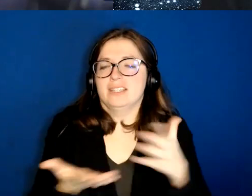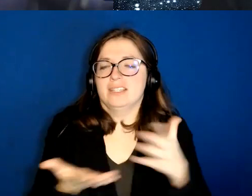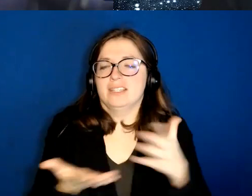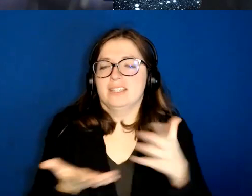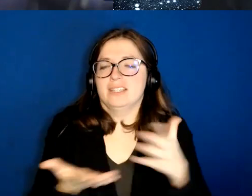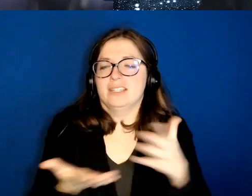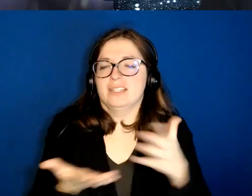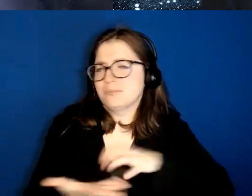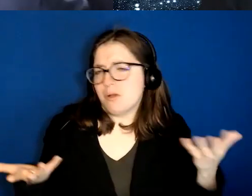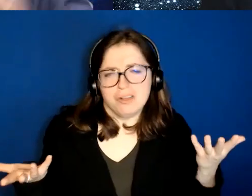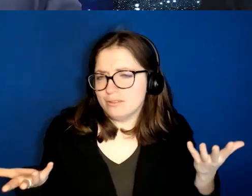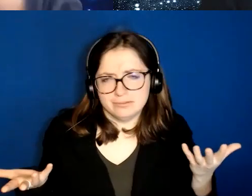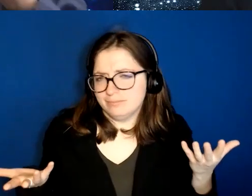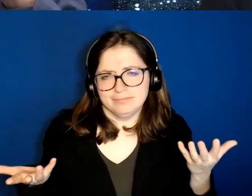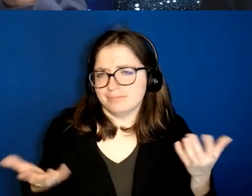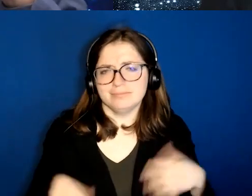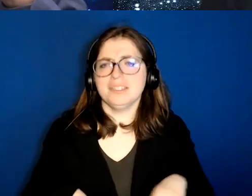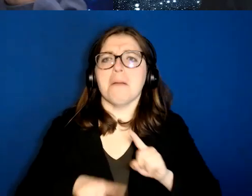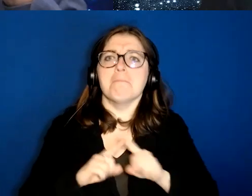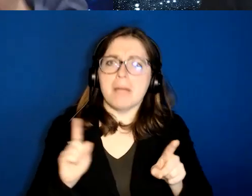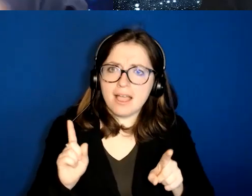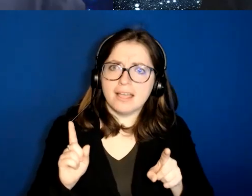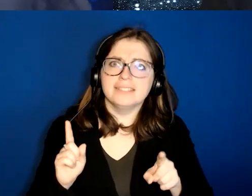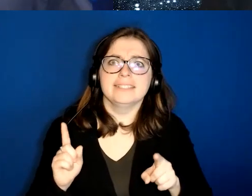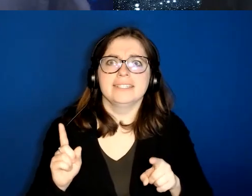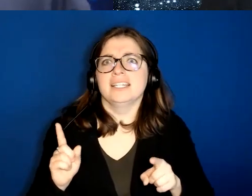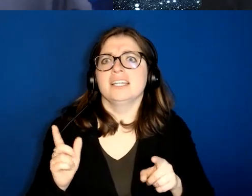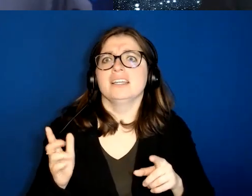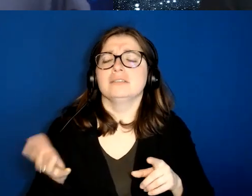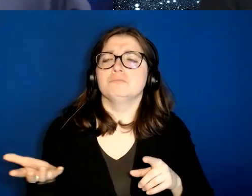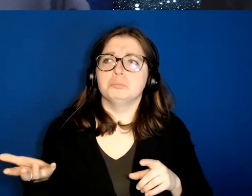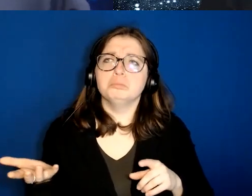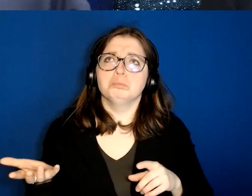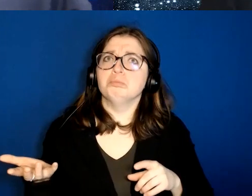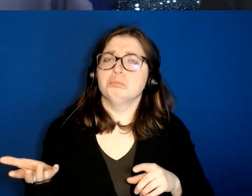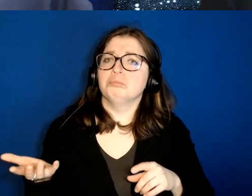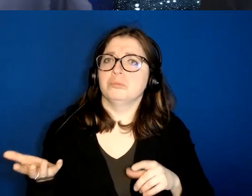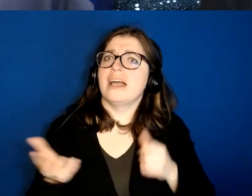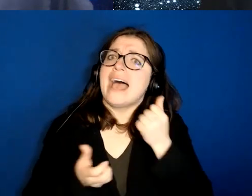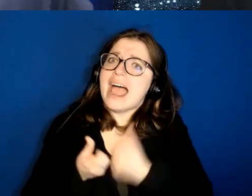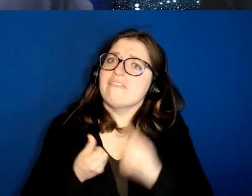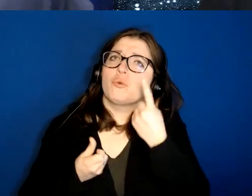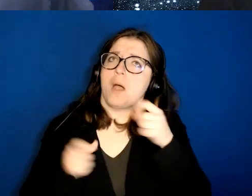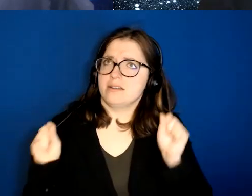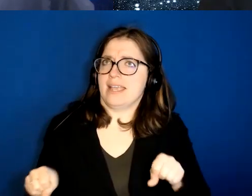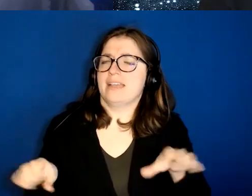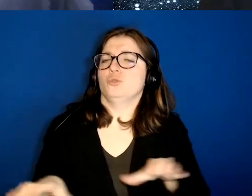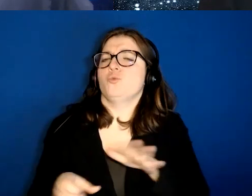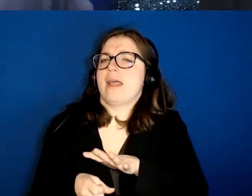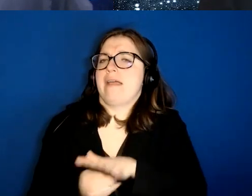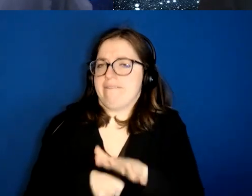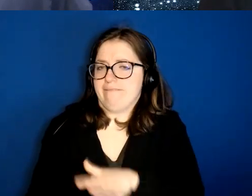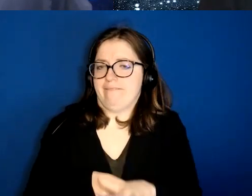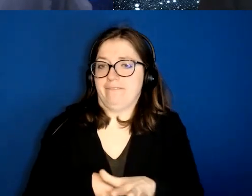No, you can't fit it all. Nobody's got that big of a brain, but everybody can do enough.